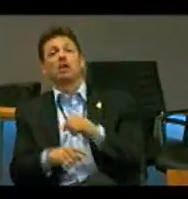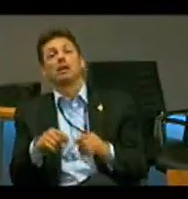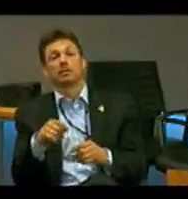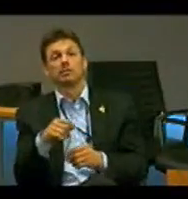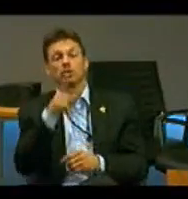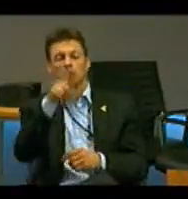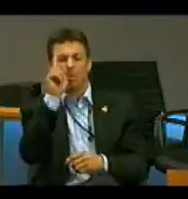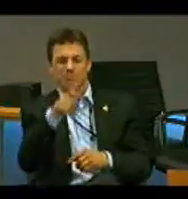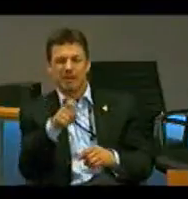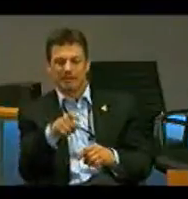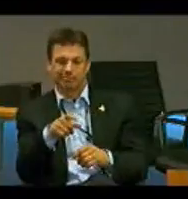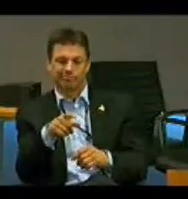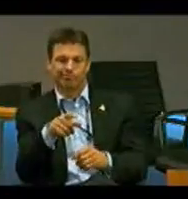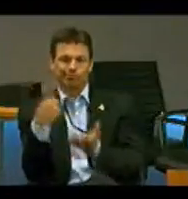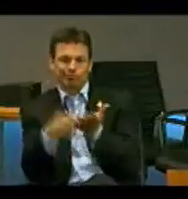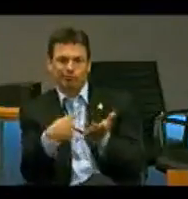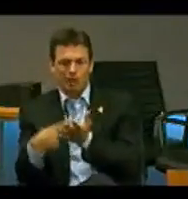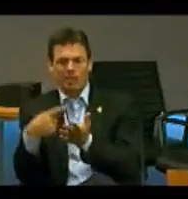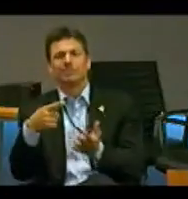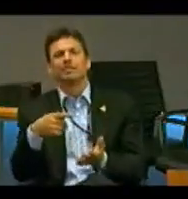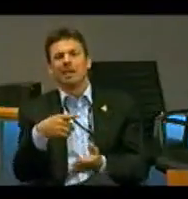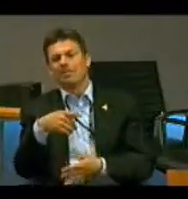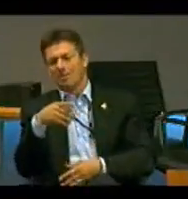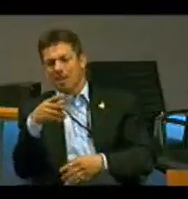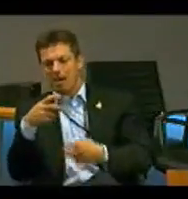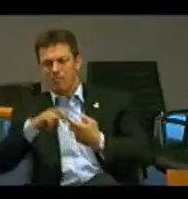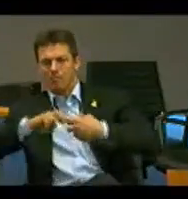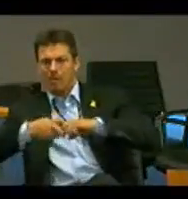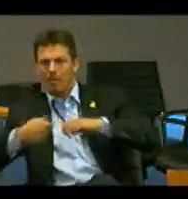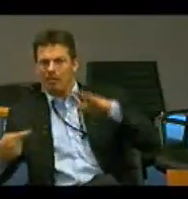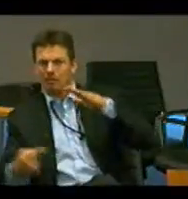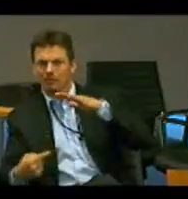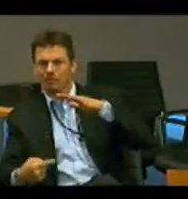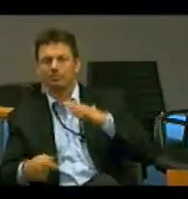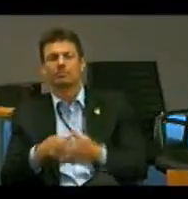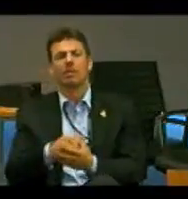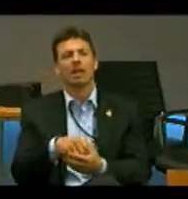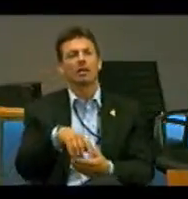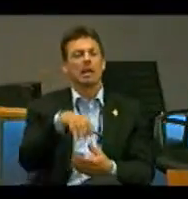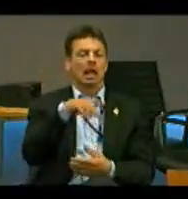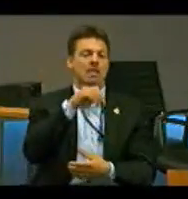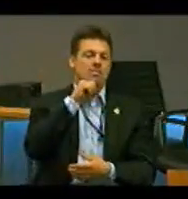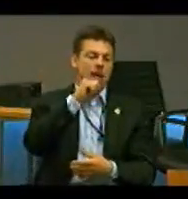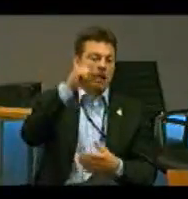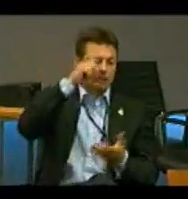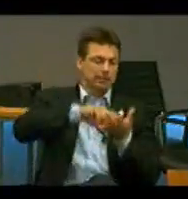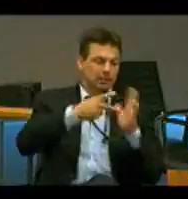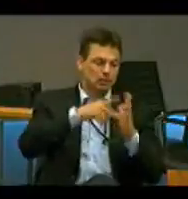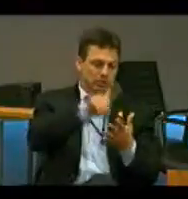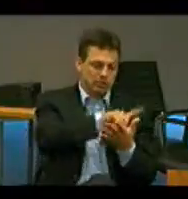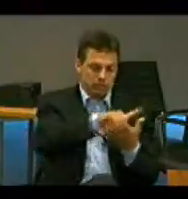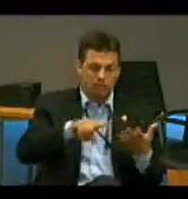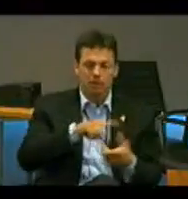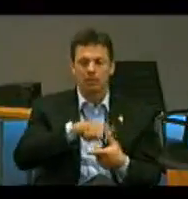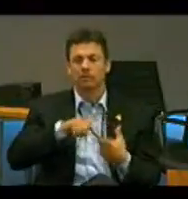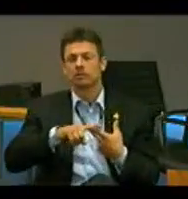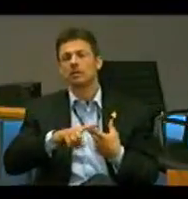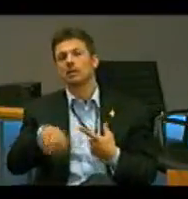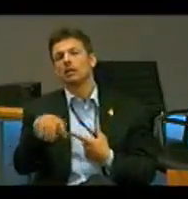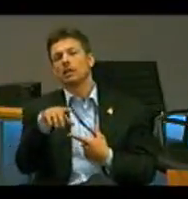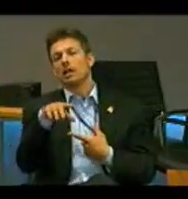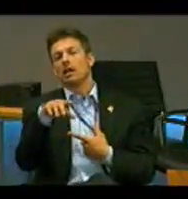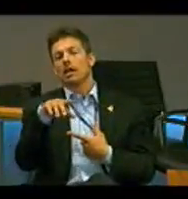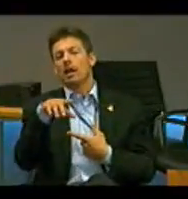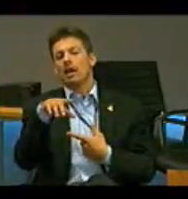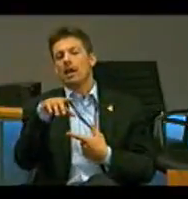underlying causes, which include intentional and non-intentional discrimination, implicit racial and disability